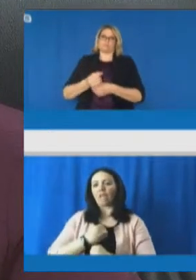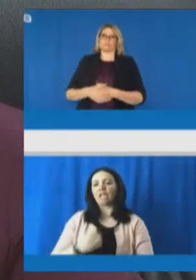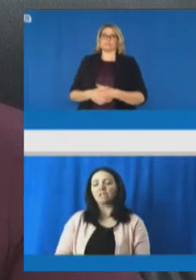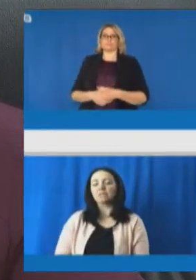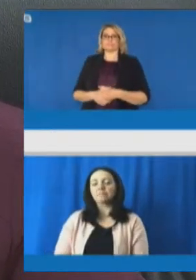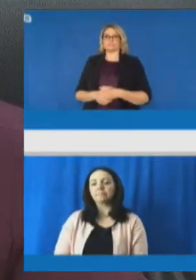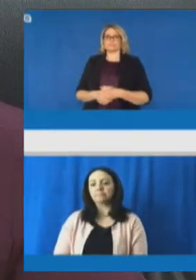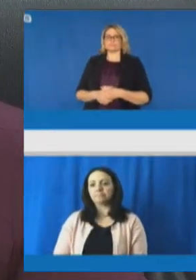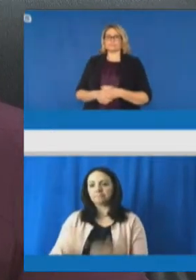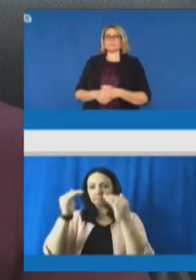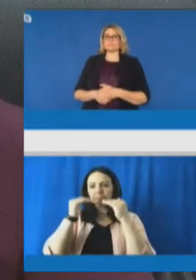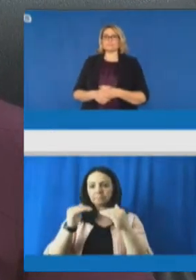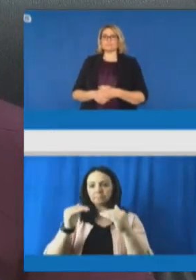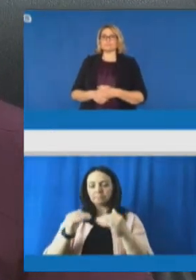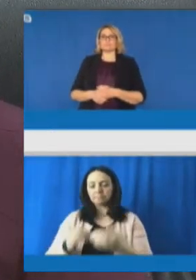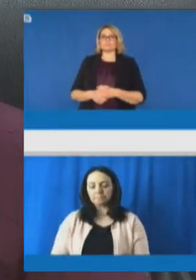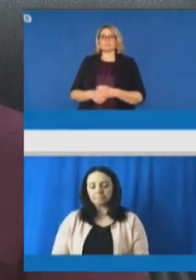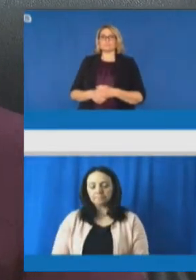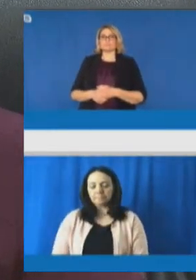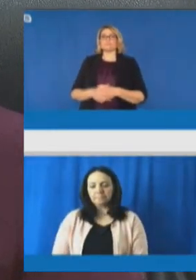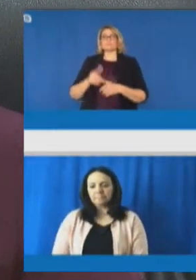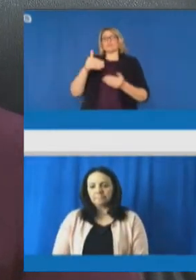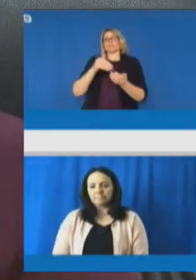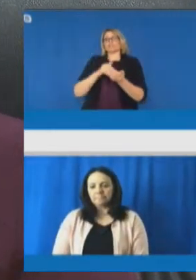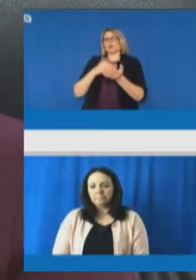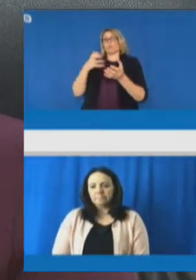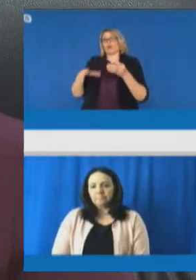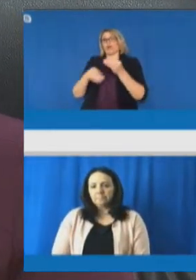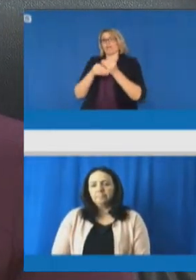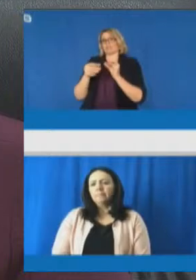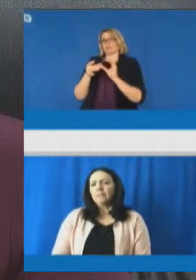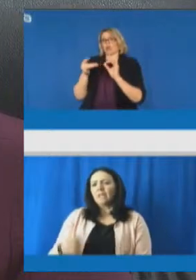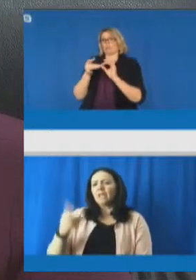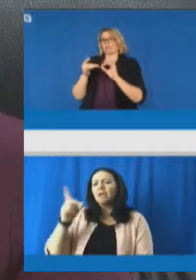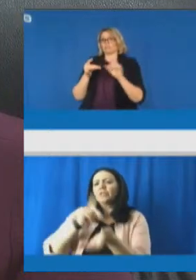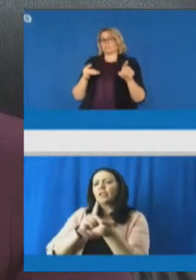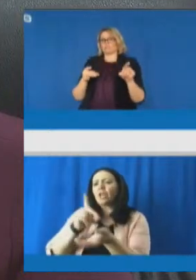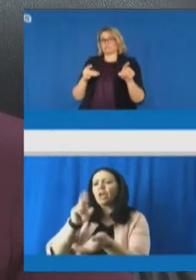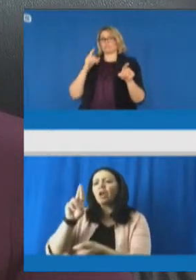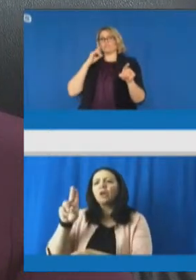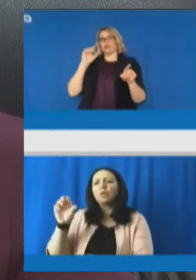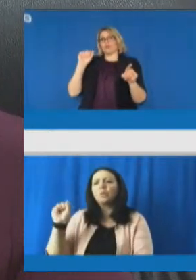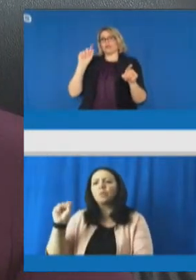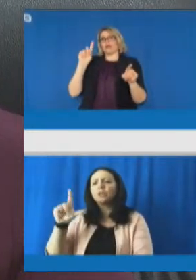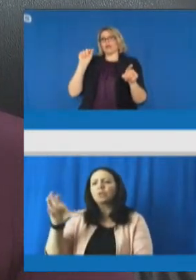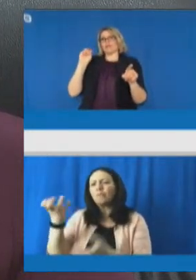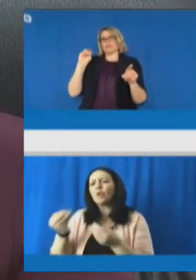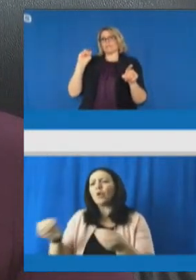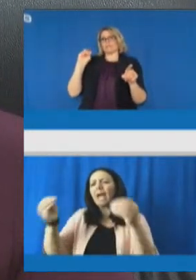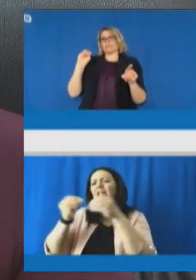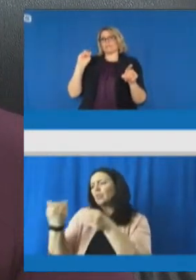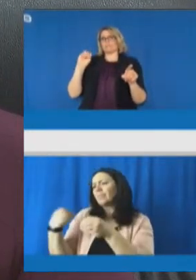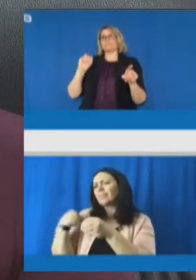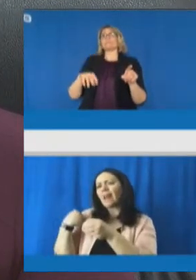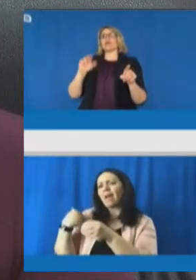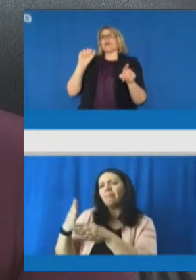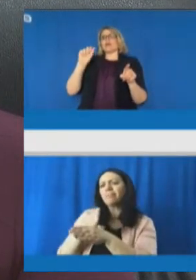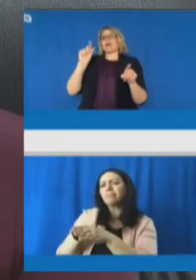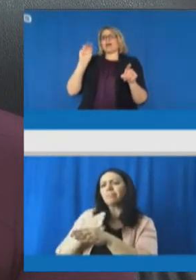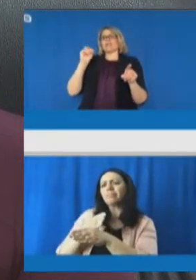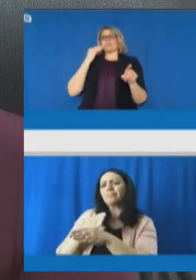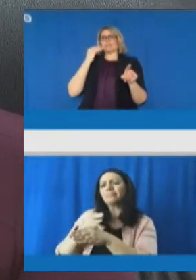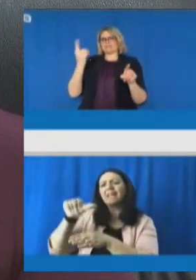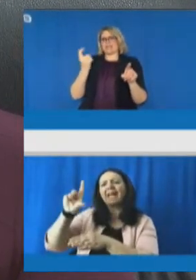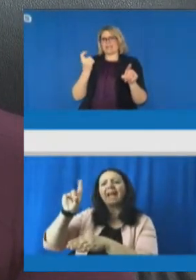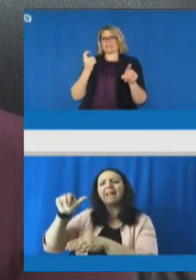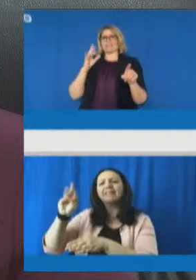with respect to risks from age, from comorbidities, and vulnerable settings. But they also look